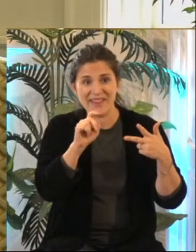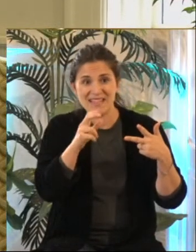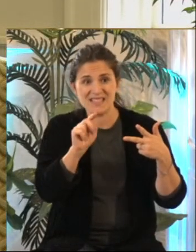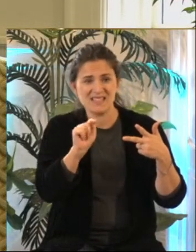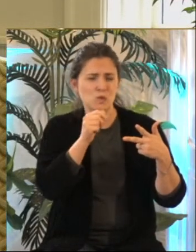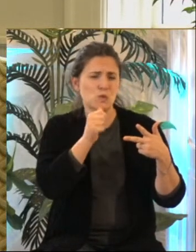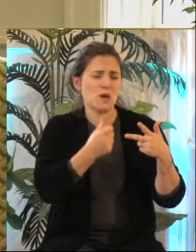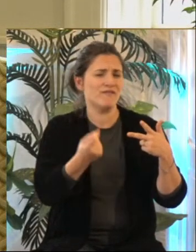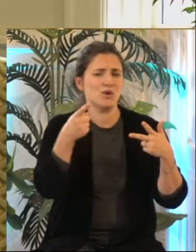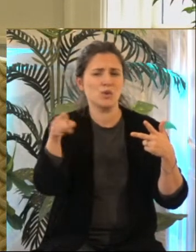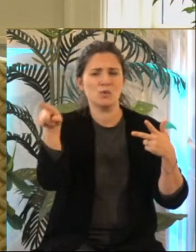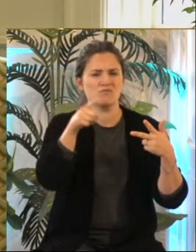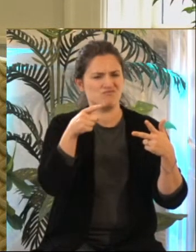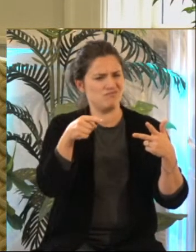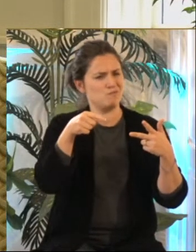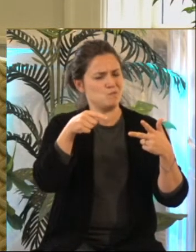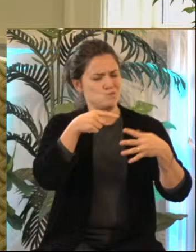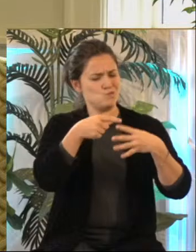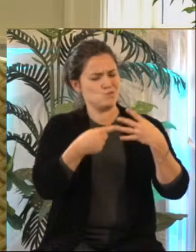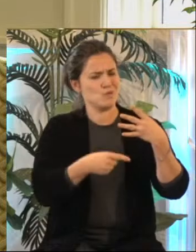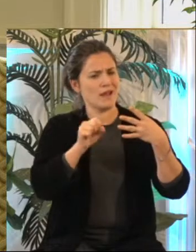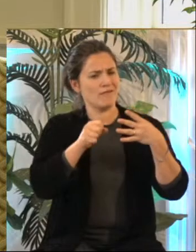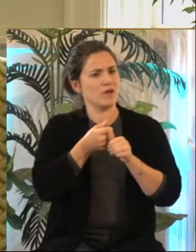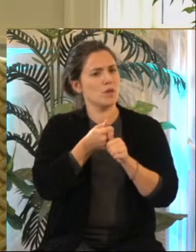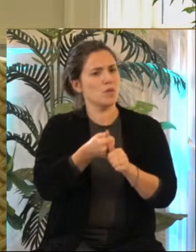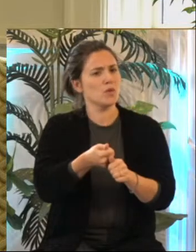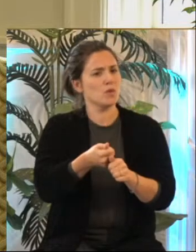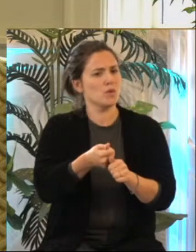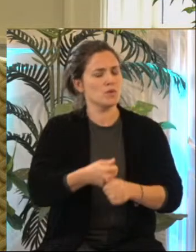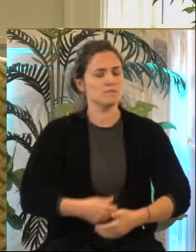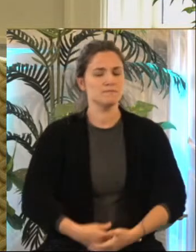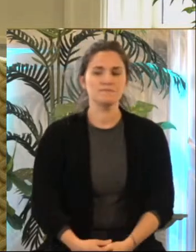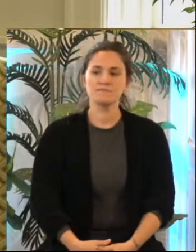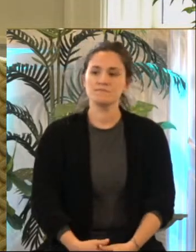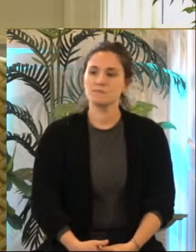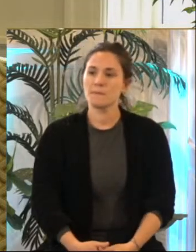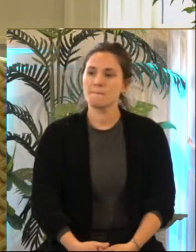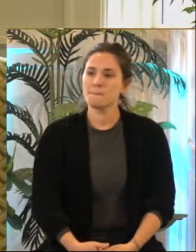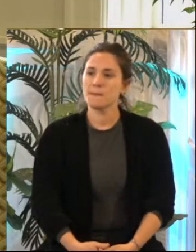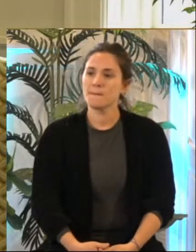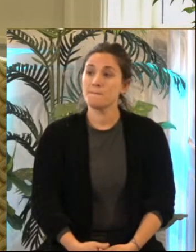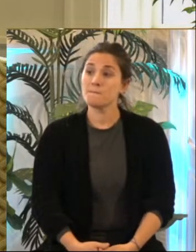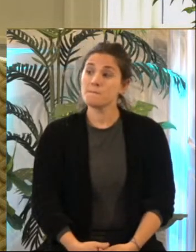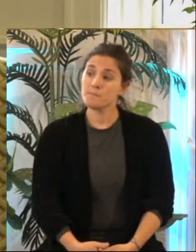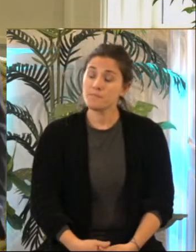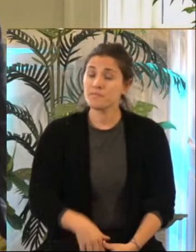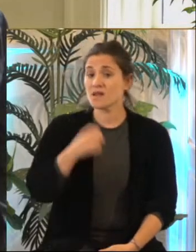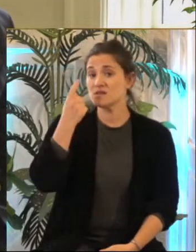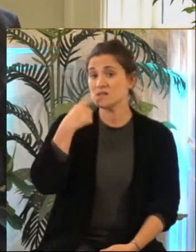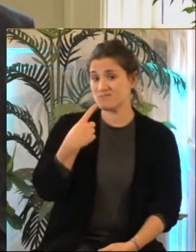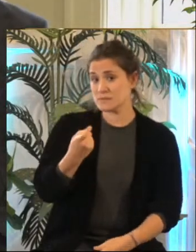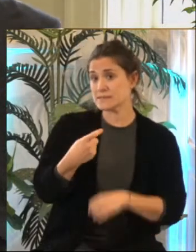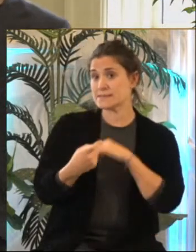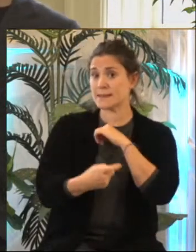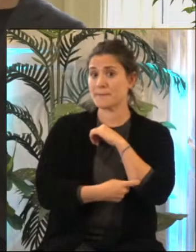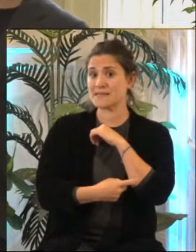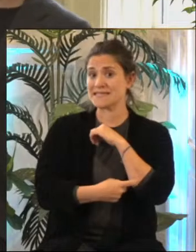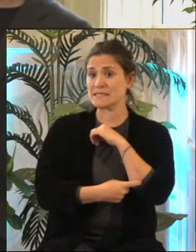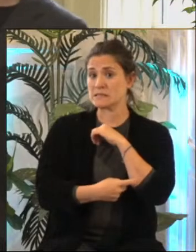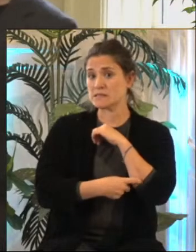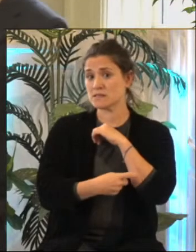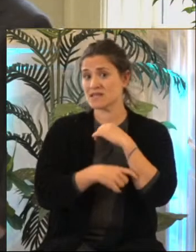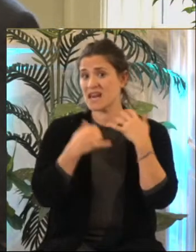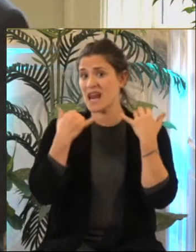of living our lives. So you can write those down. No, it's really tempting in a time like this to just check